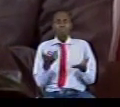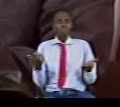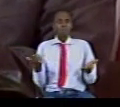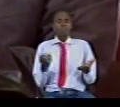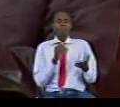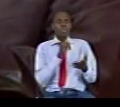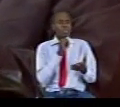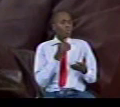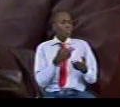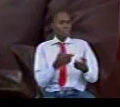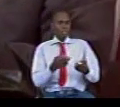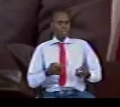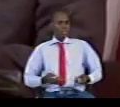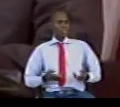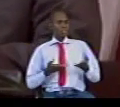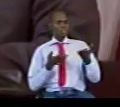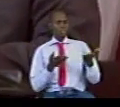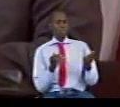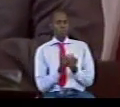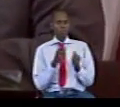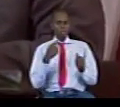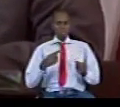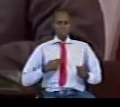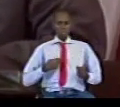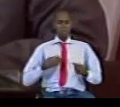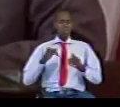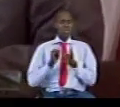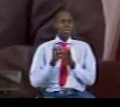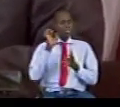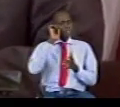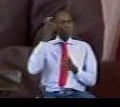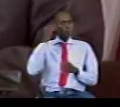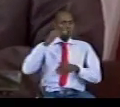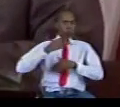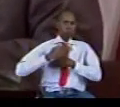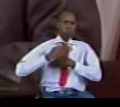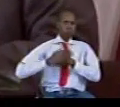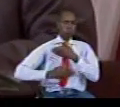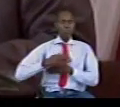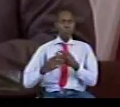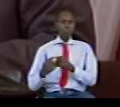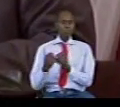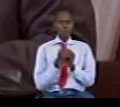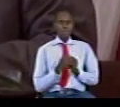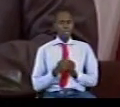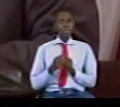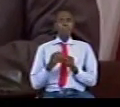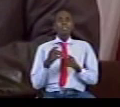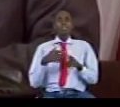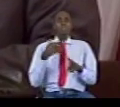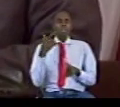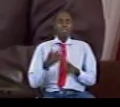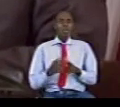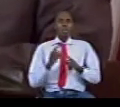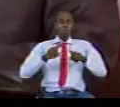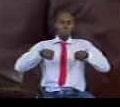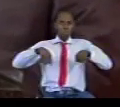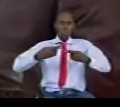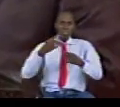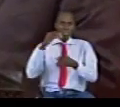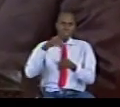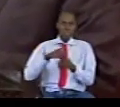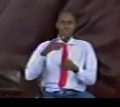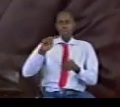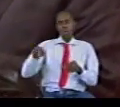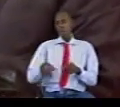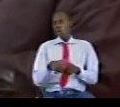the linen clothes, but wrapped together in a place by itself. Then went in also the other